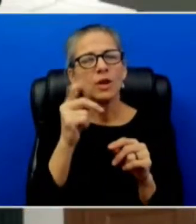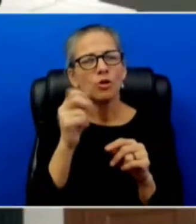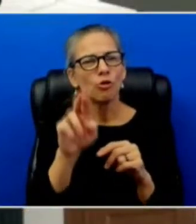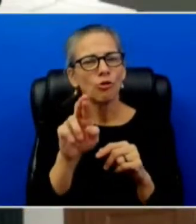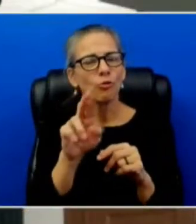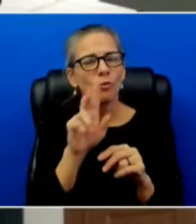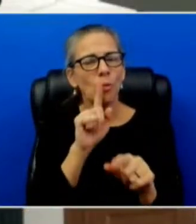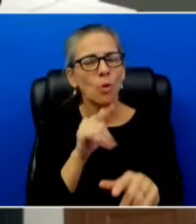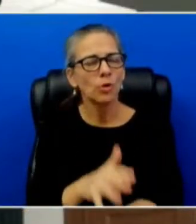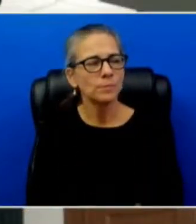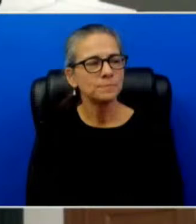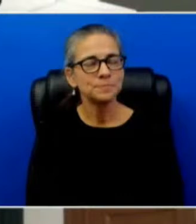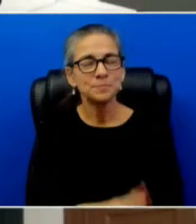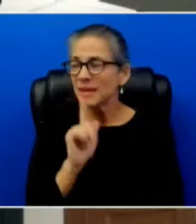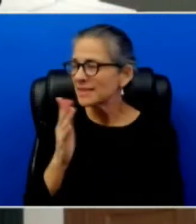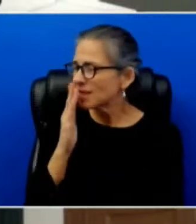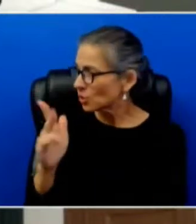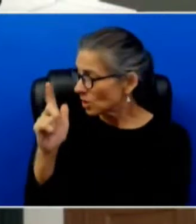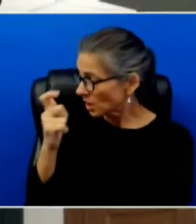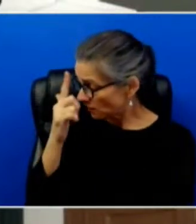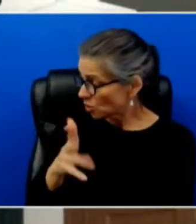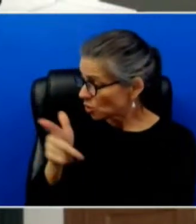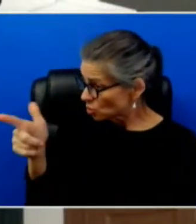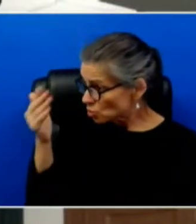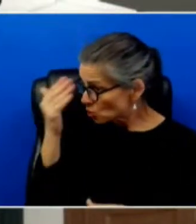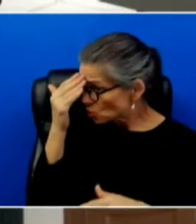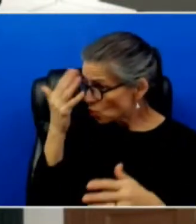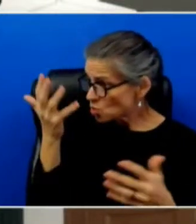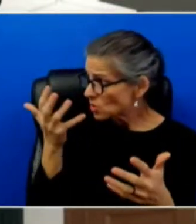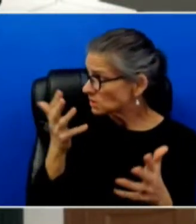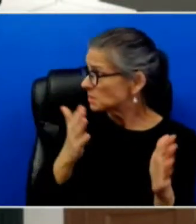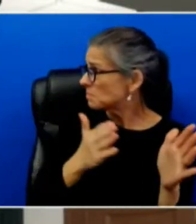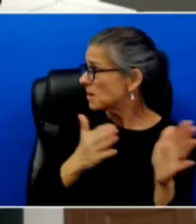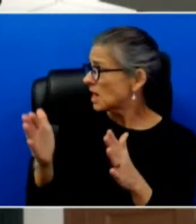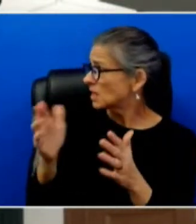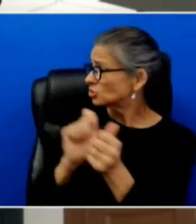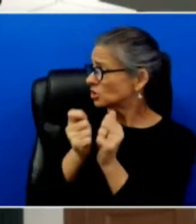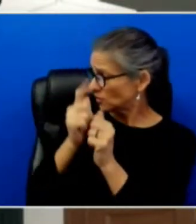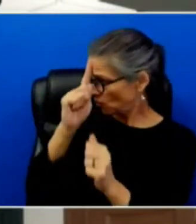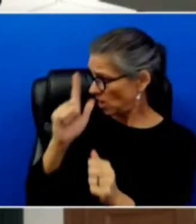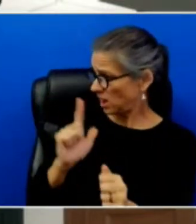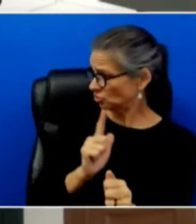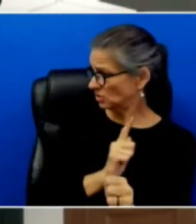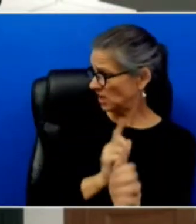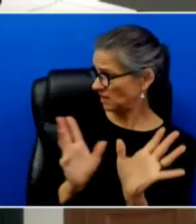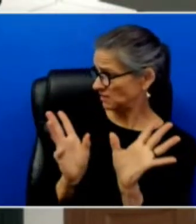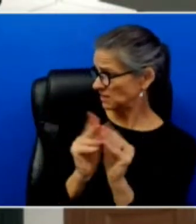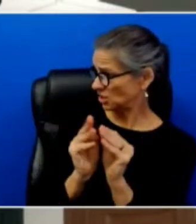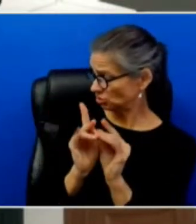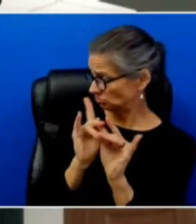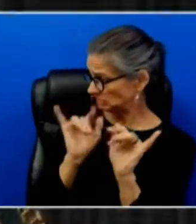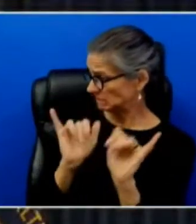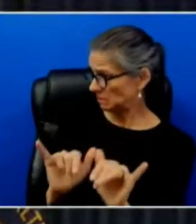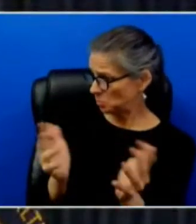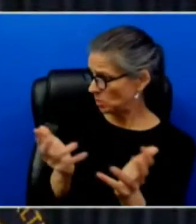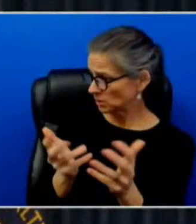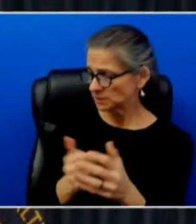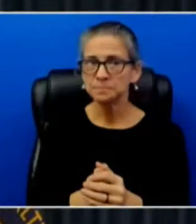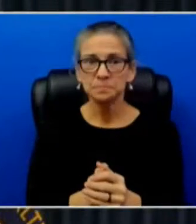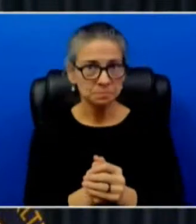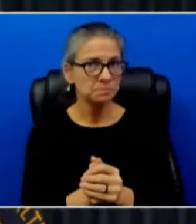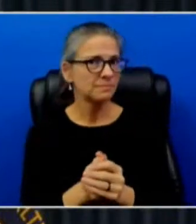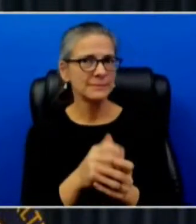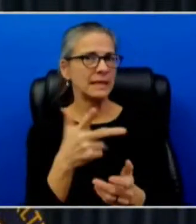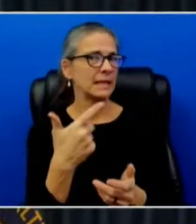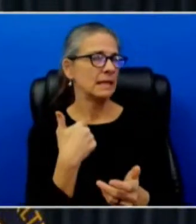Thanks, Governor. Do you know anything about changes to plans for the legislative session to start? I have not